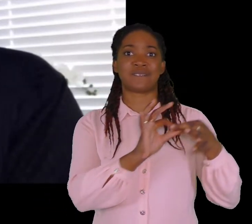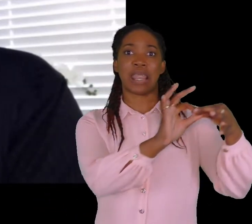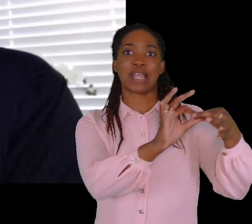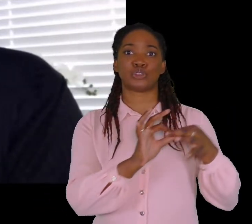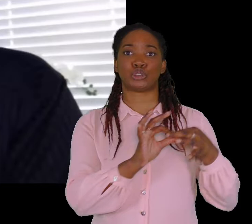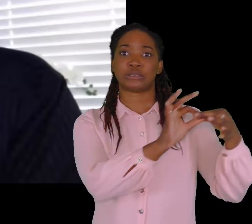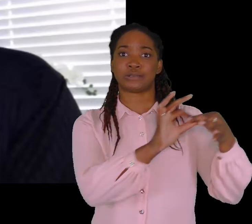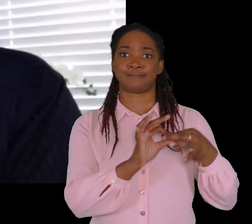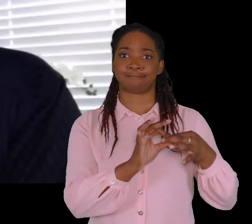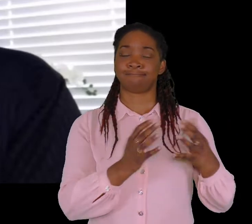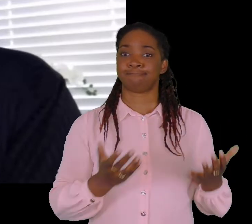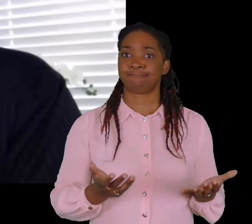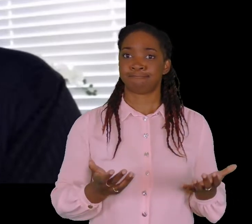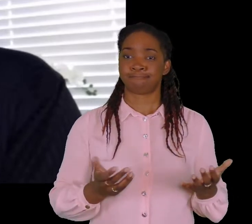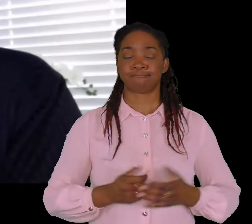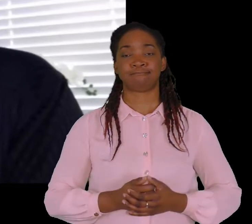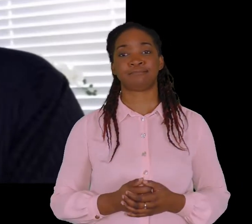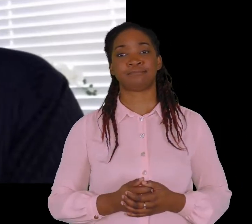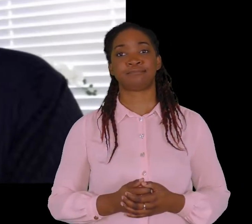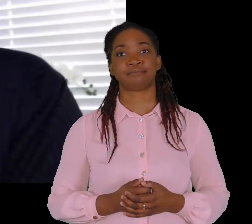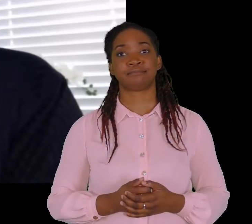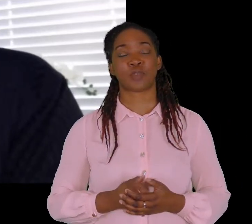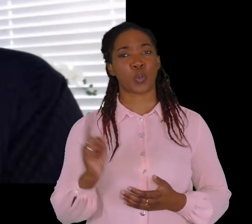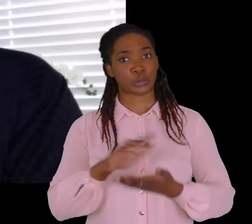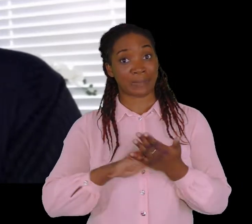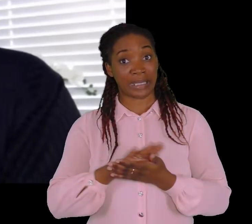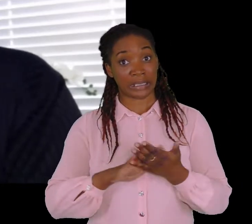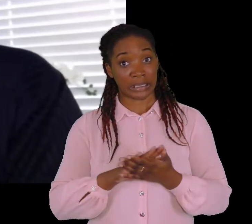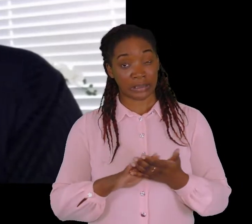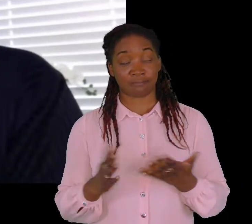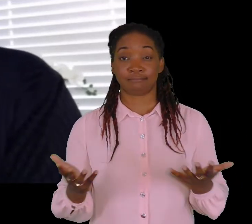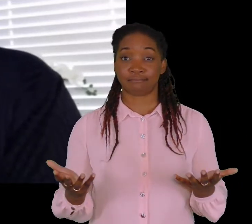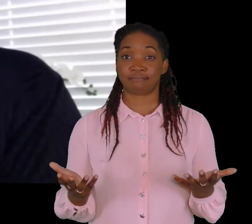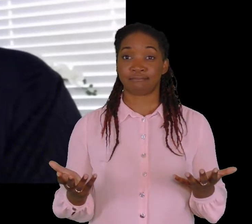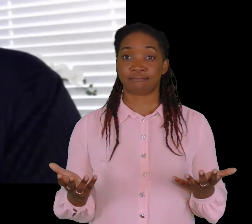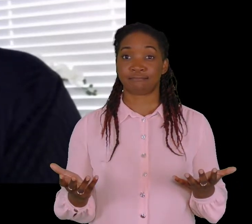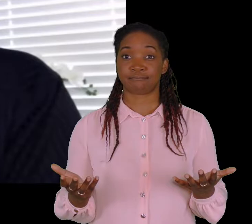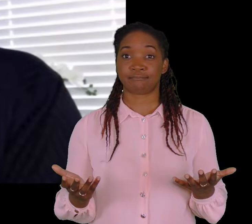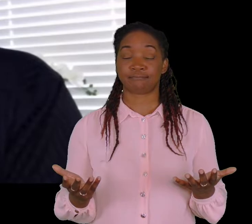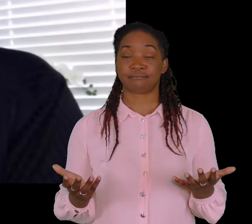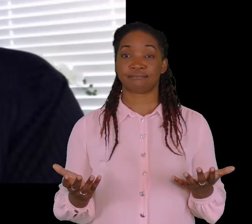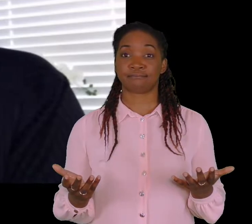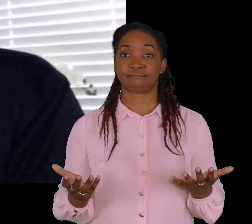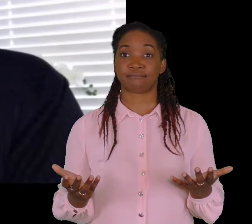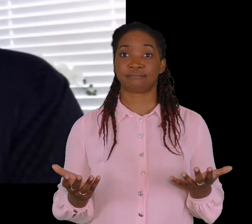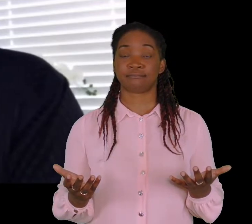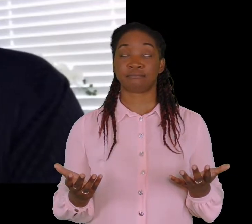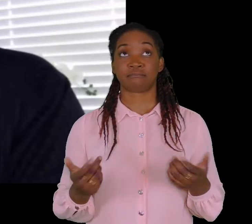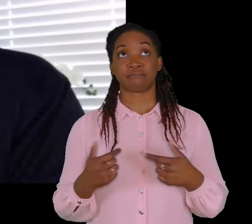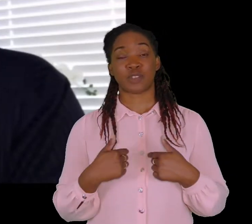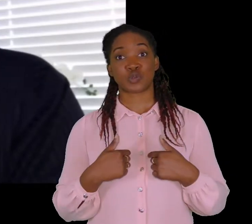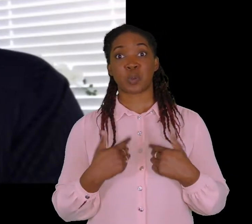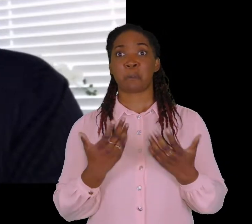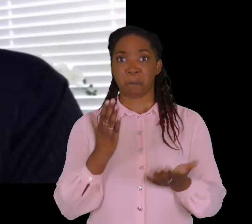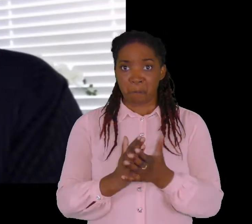And what I mean by that is even a disaffiliation, which comes out